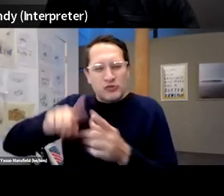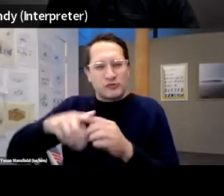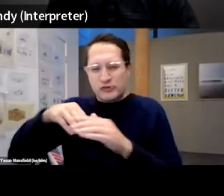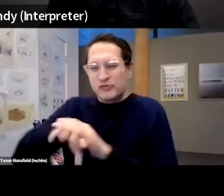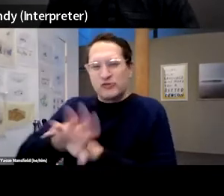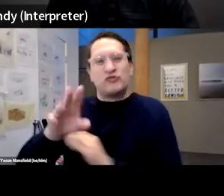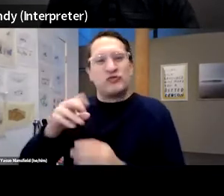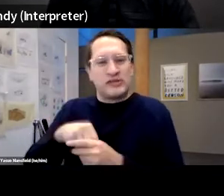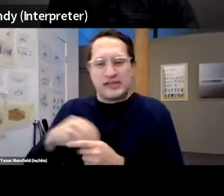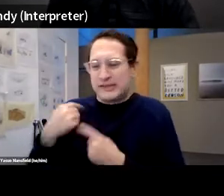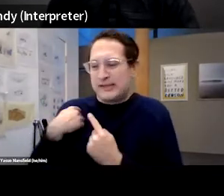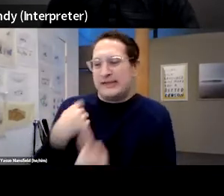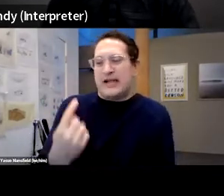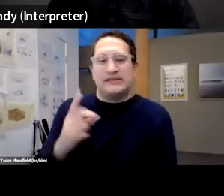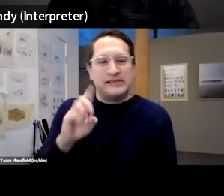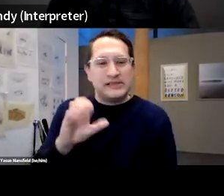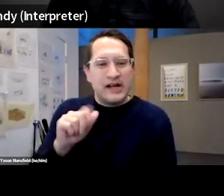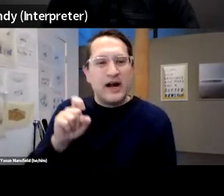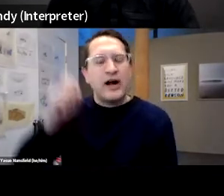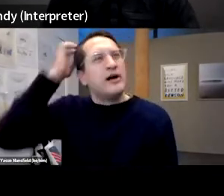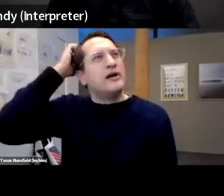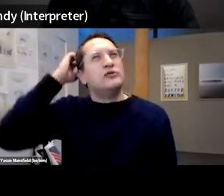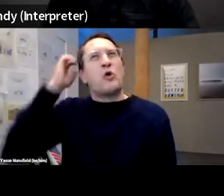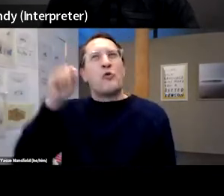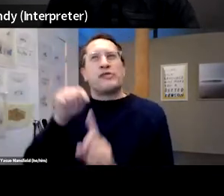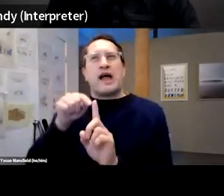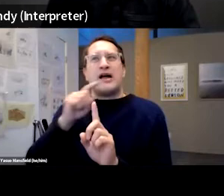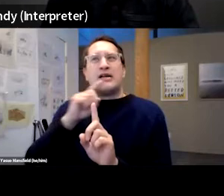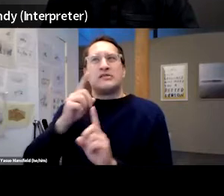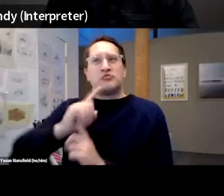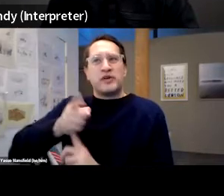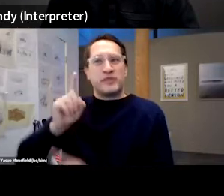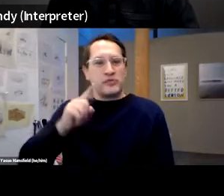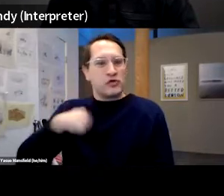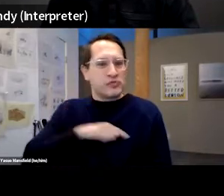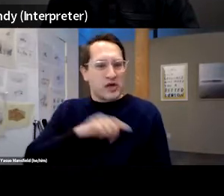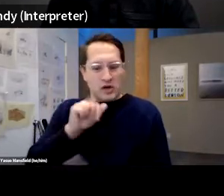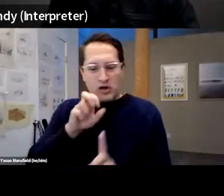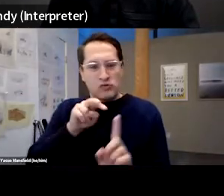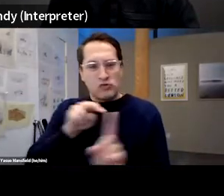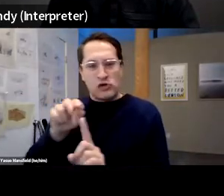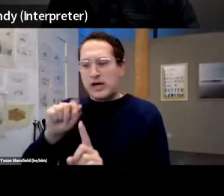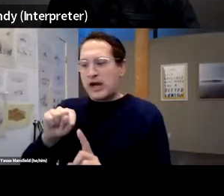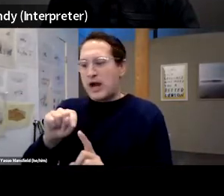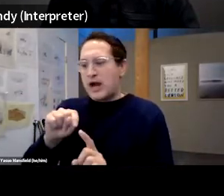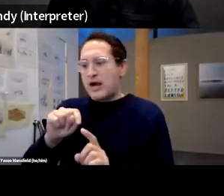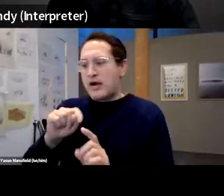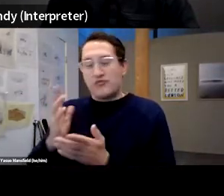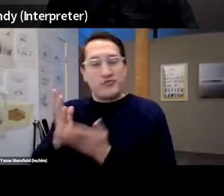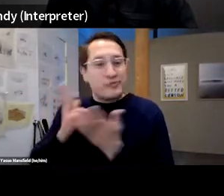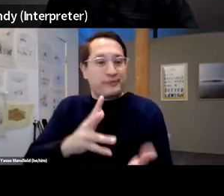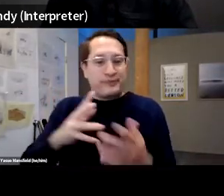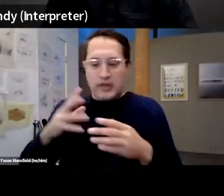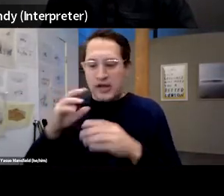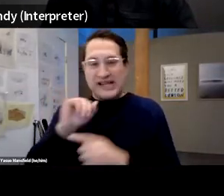factors are something that we're just starting to get into really since this last decade. And it's a moment where we are looking